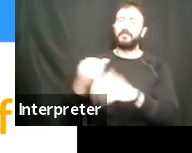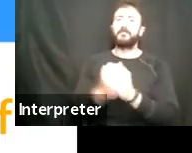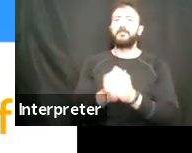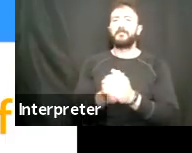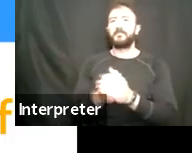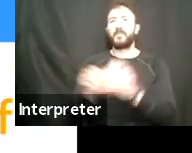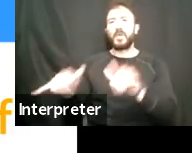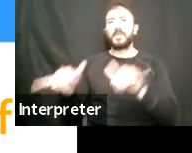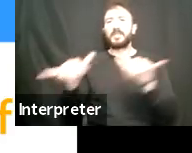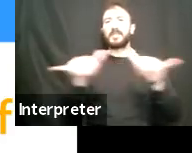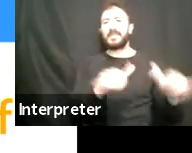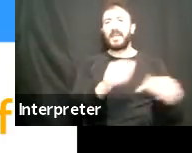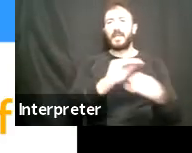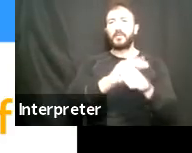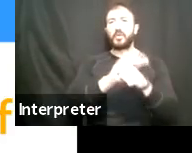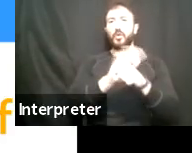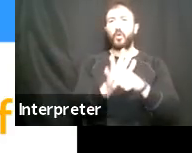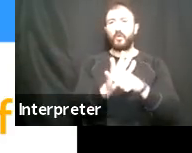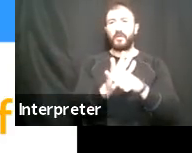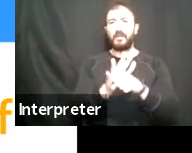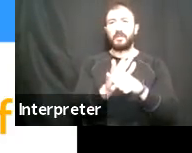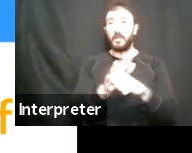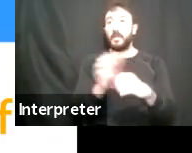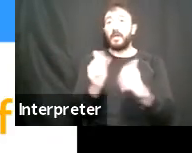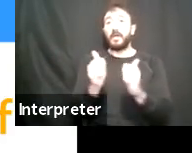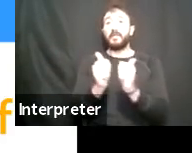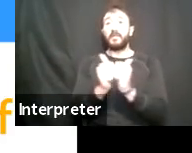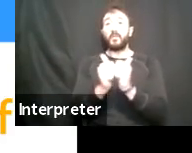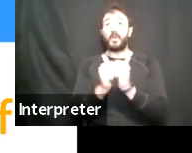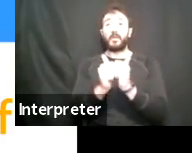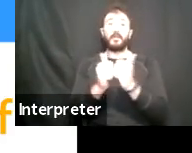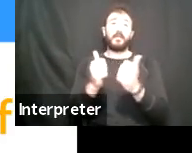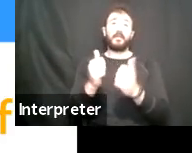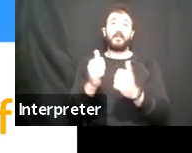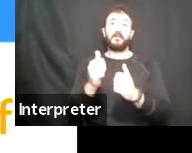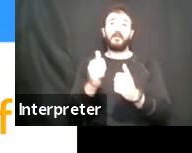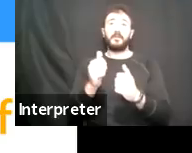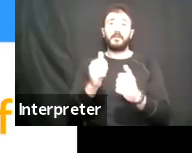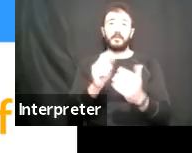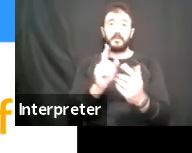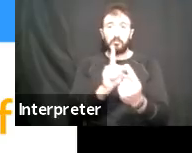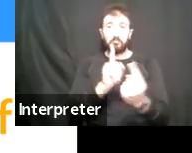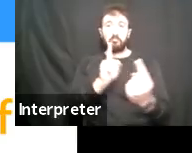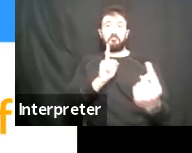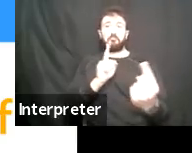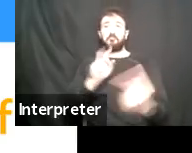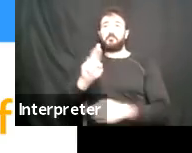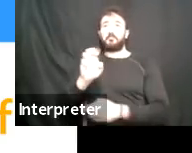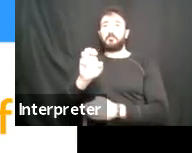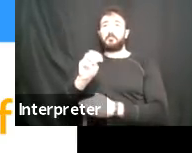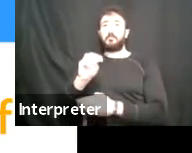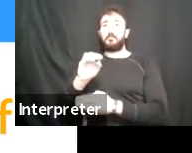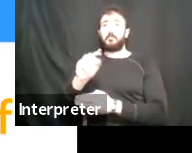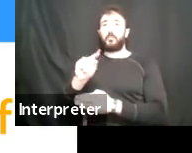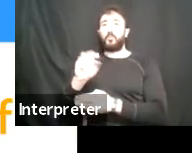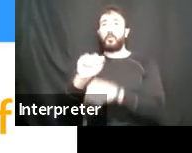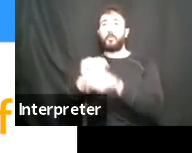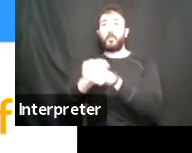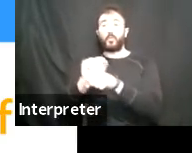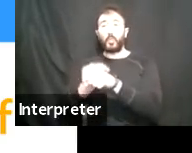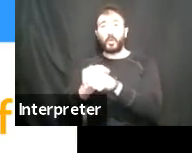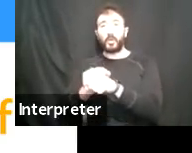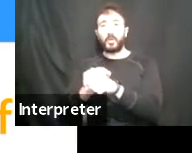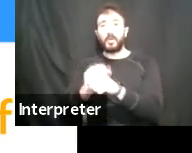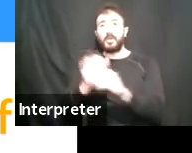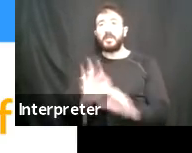And even with remote work, if you're unable to complete your work, you would notify your supervisor and timekeeper that you're unwell and you're accessing sick